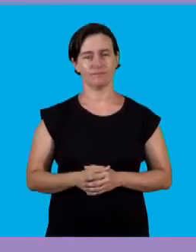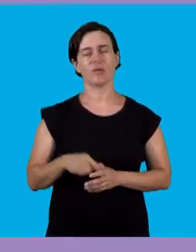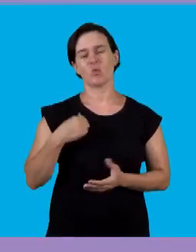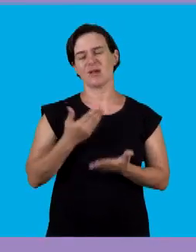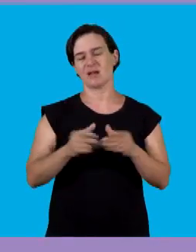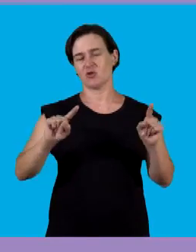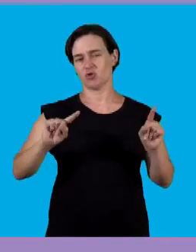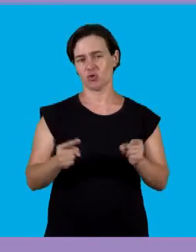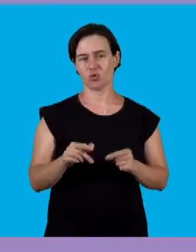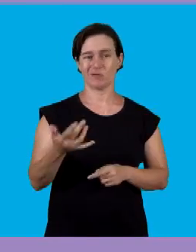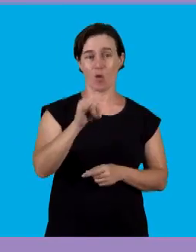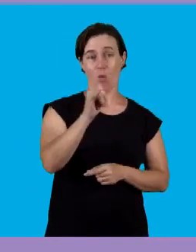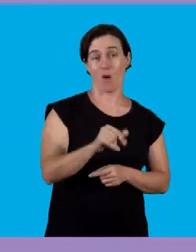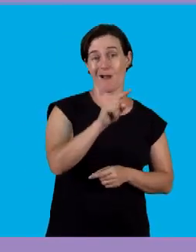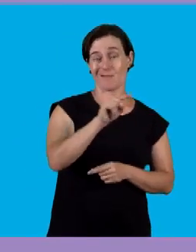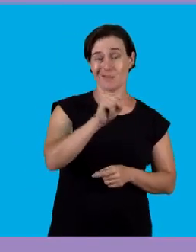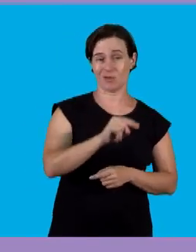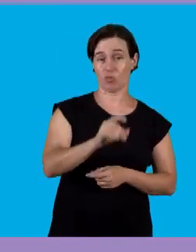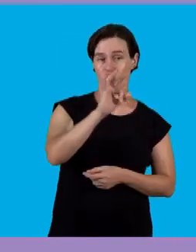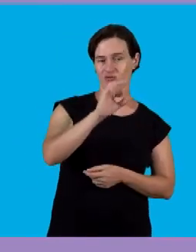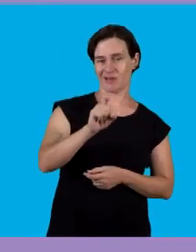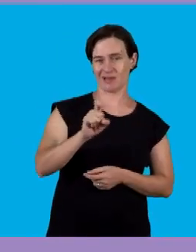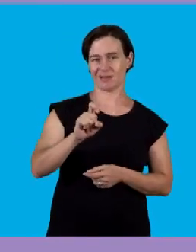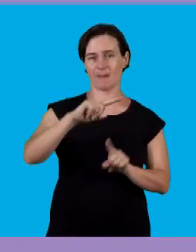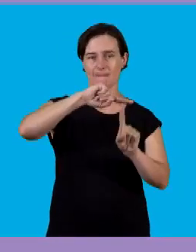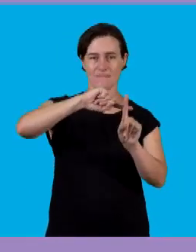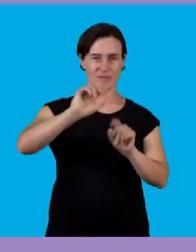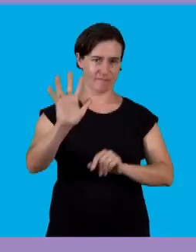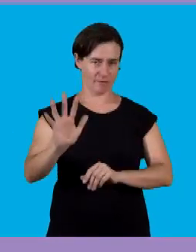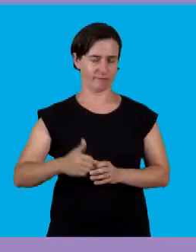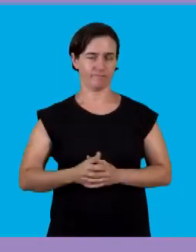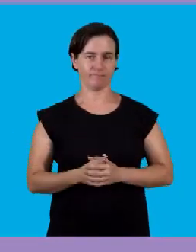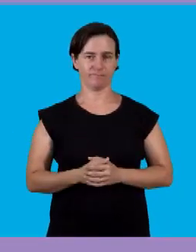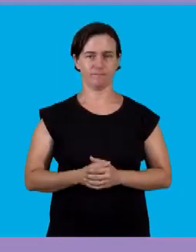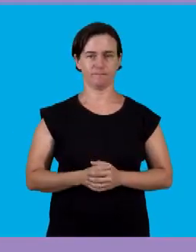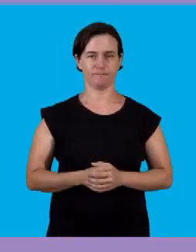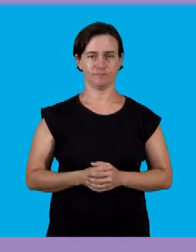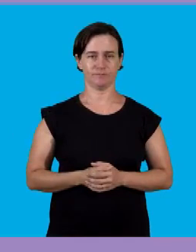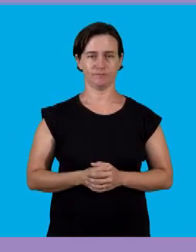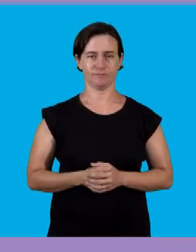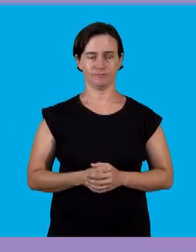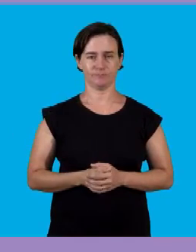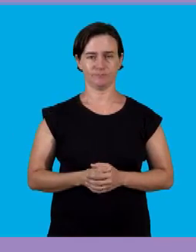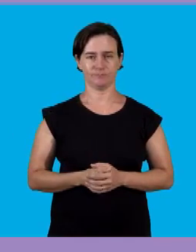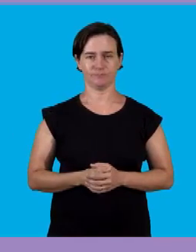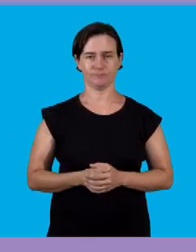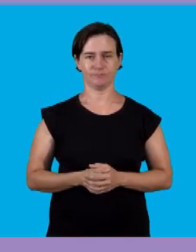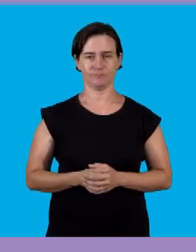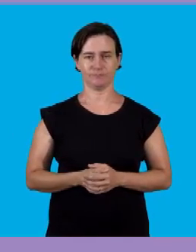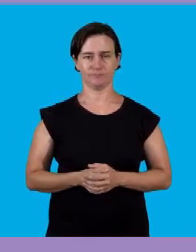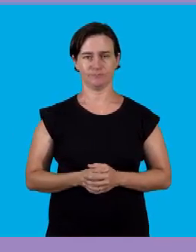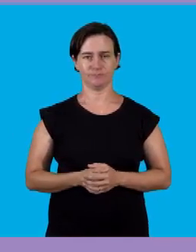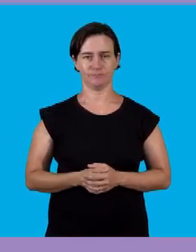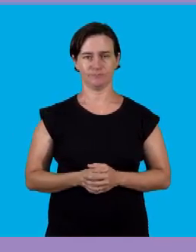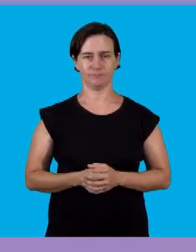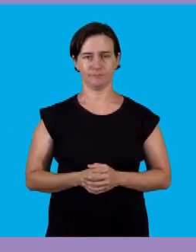5. And of course, we know that x multiplied by 3 is 3x. And then we